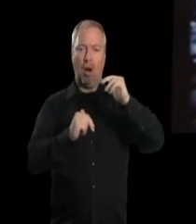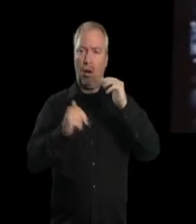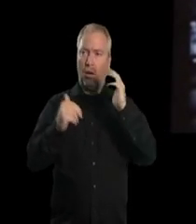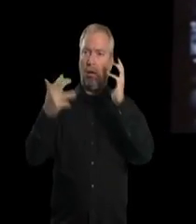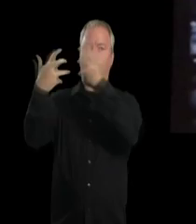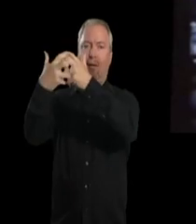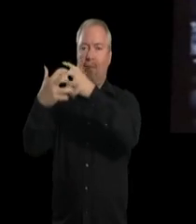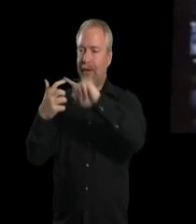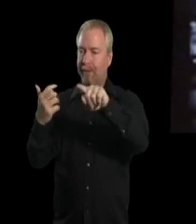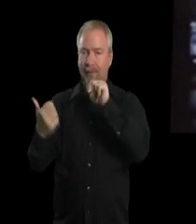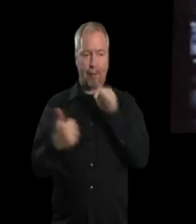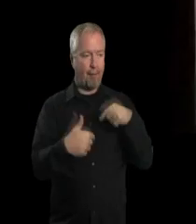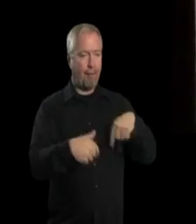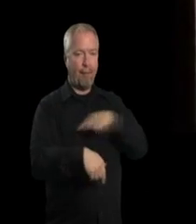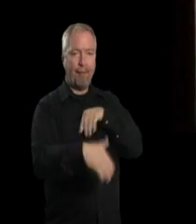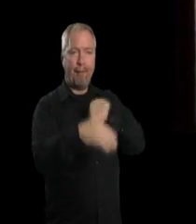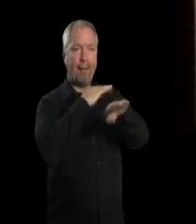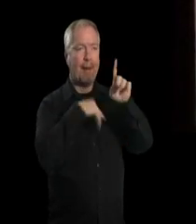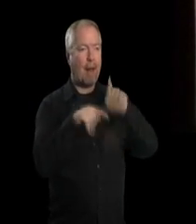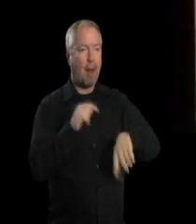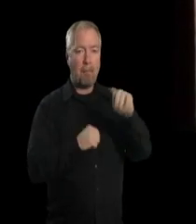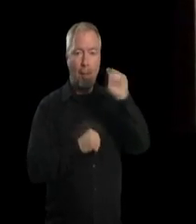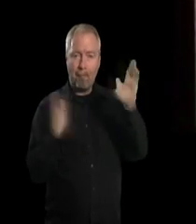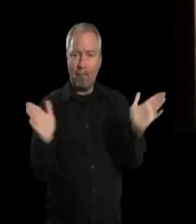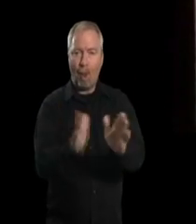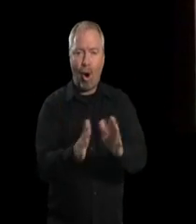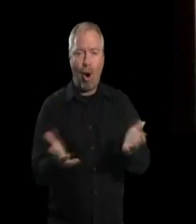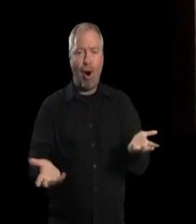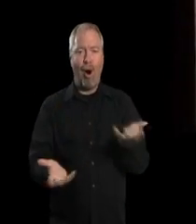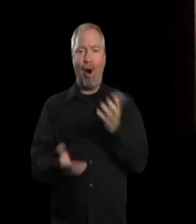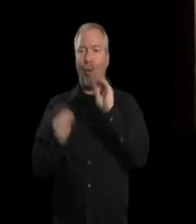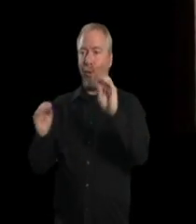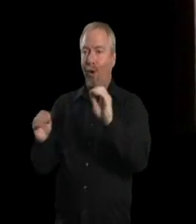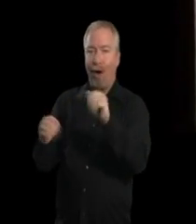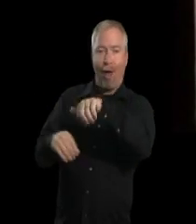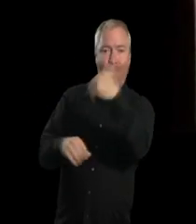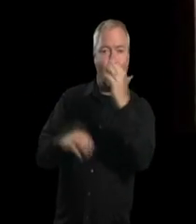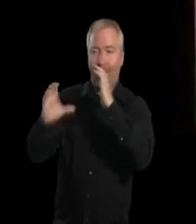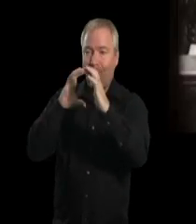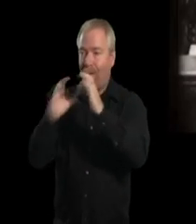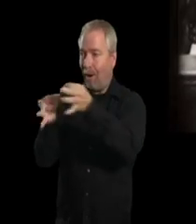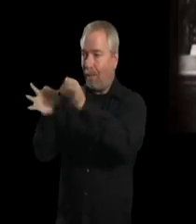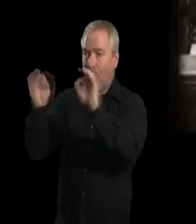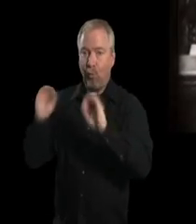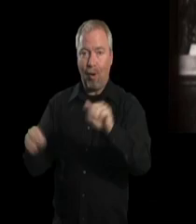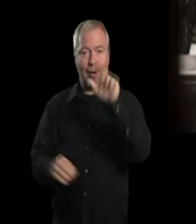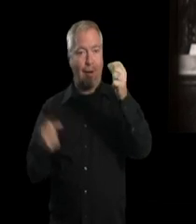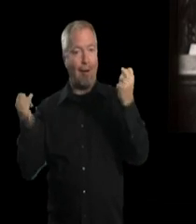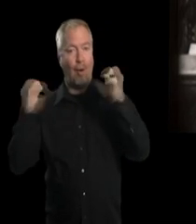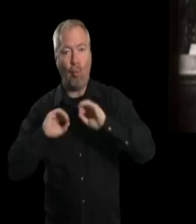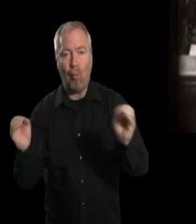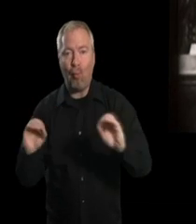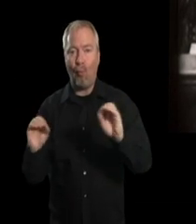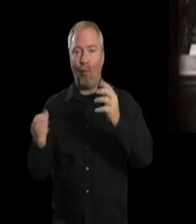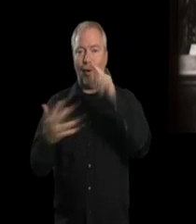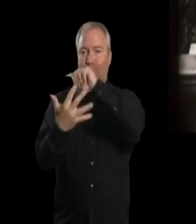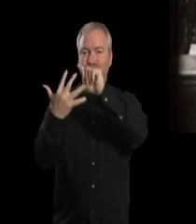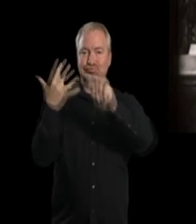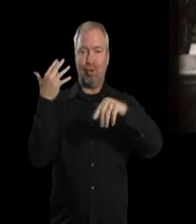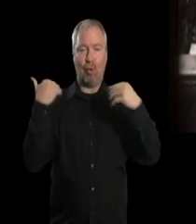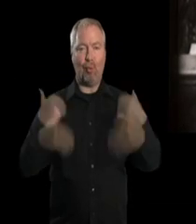like me wouldn't be able to get in. Bathrooms too small. They didn't have to provide alternative